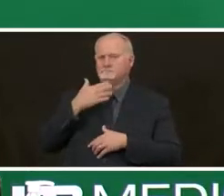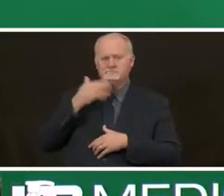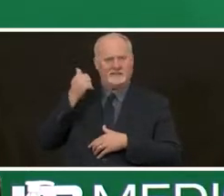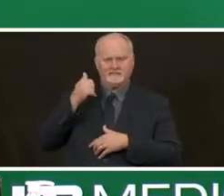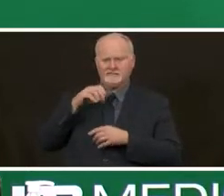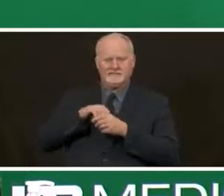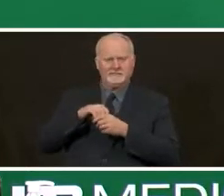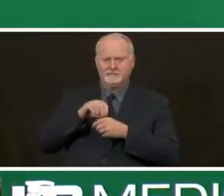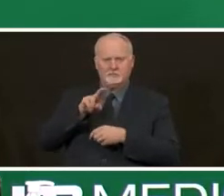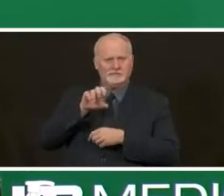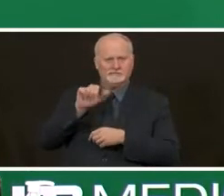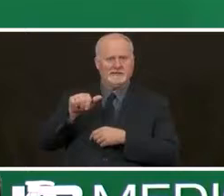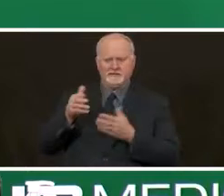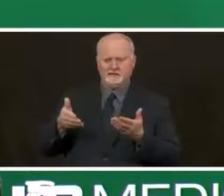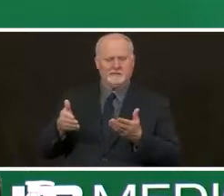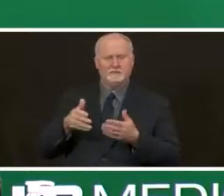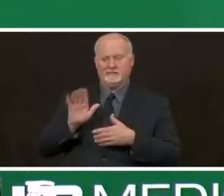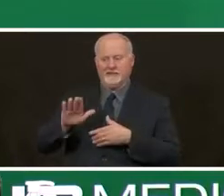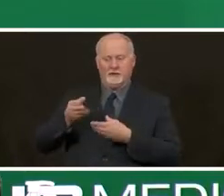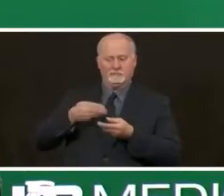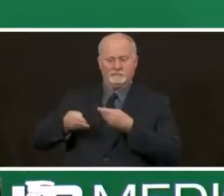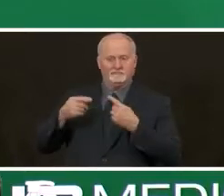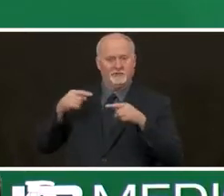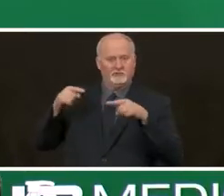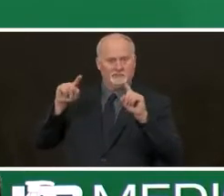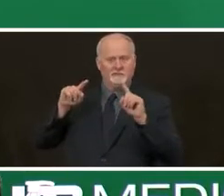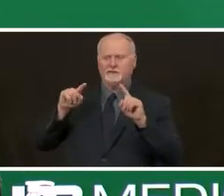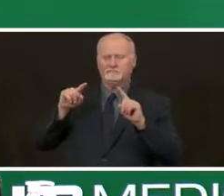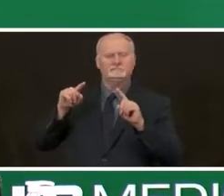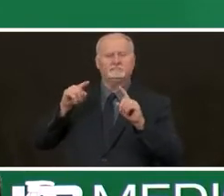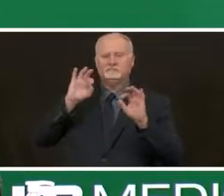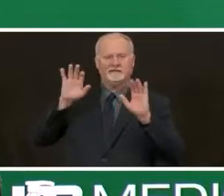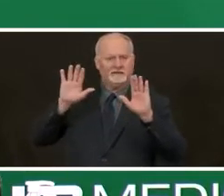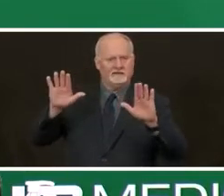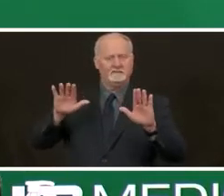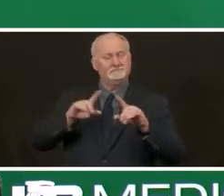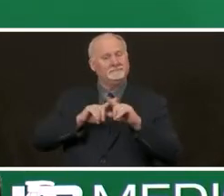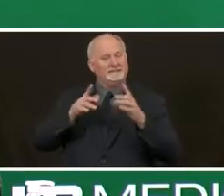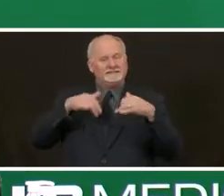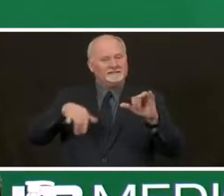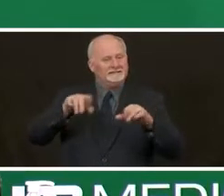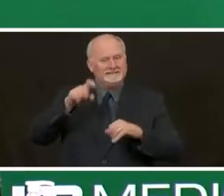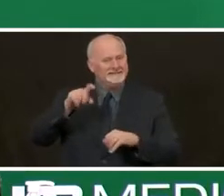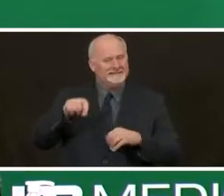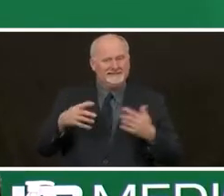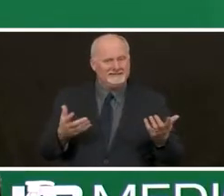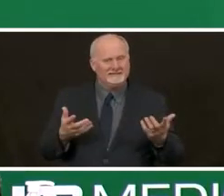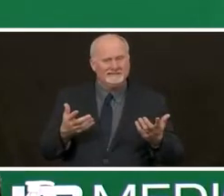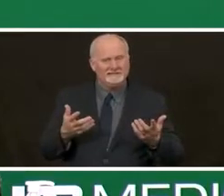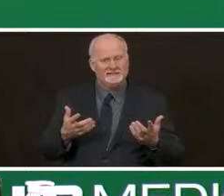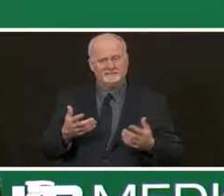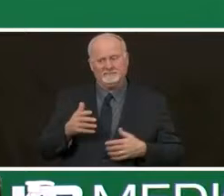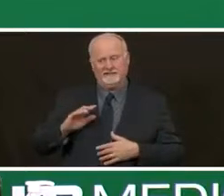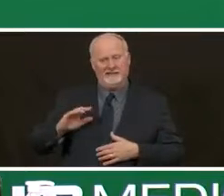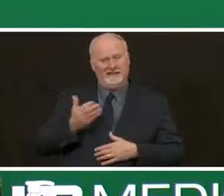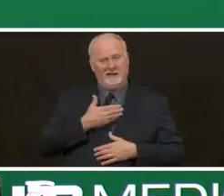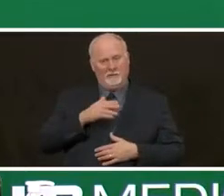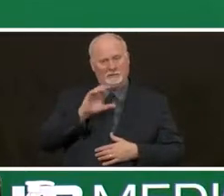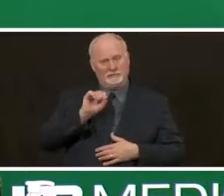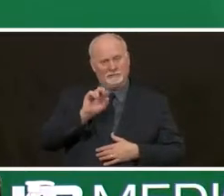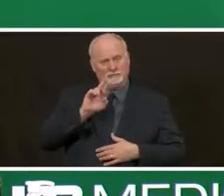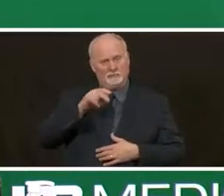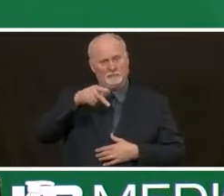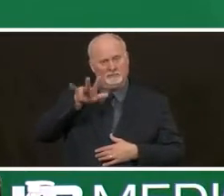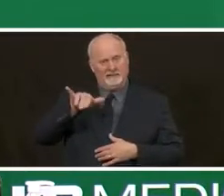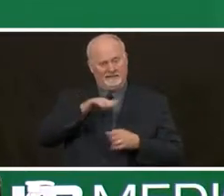it. Their conversion rate is fantastic, but yet the need still far exceeds our supply.